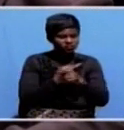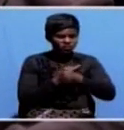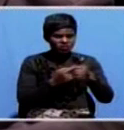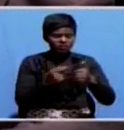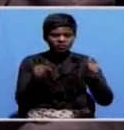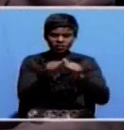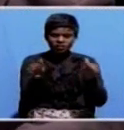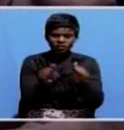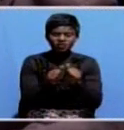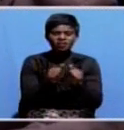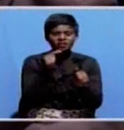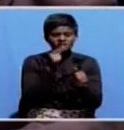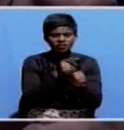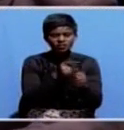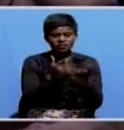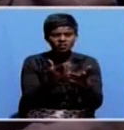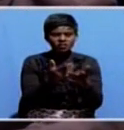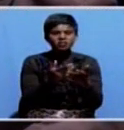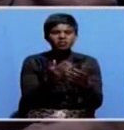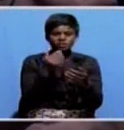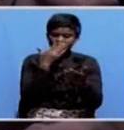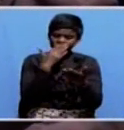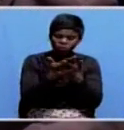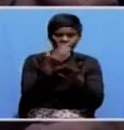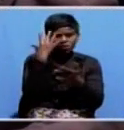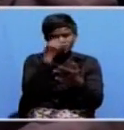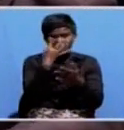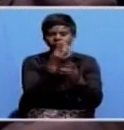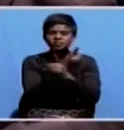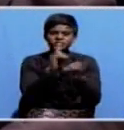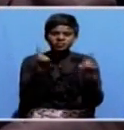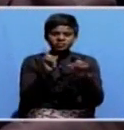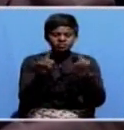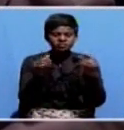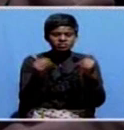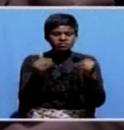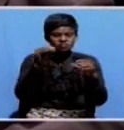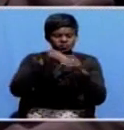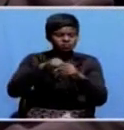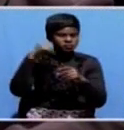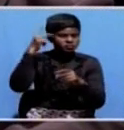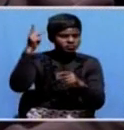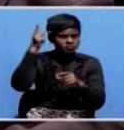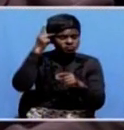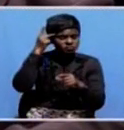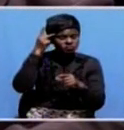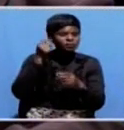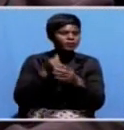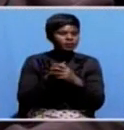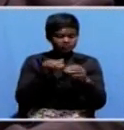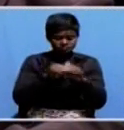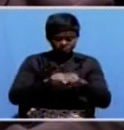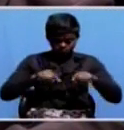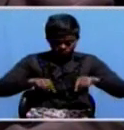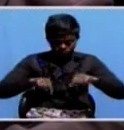area, because that was the beauty of democracy. But you know, in politics in